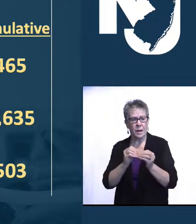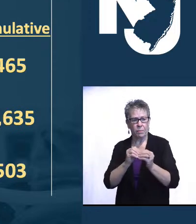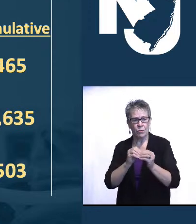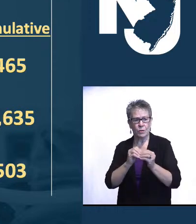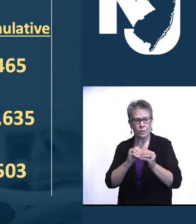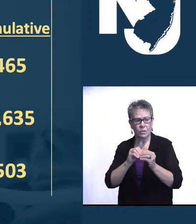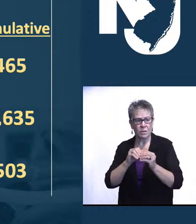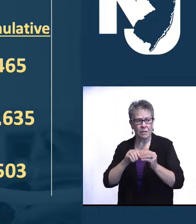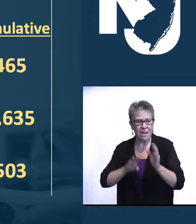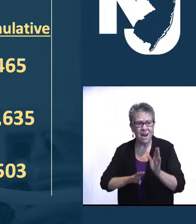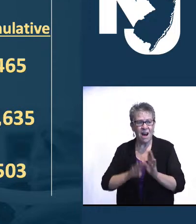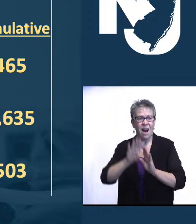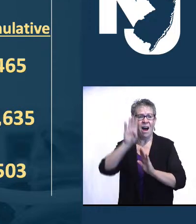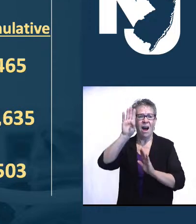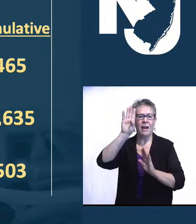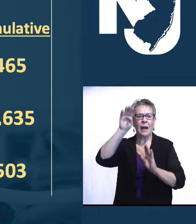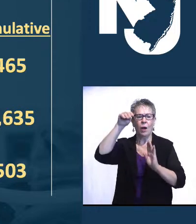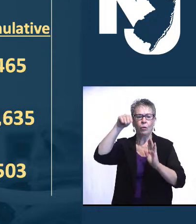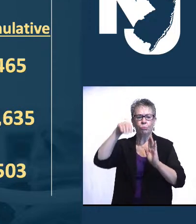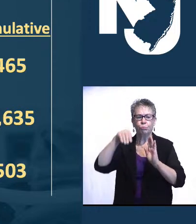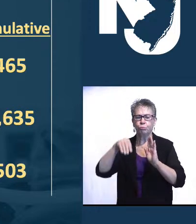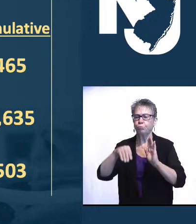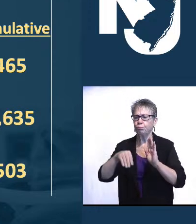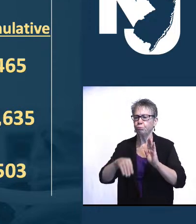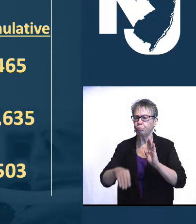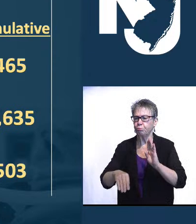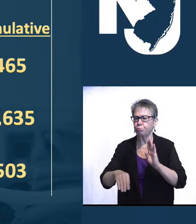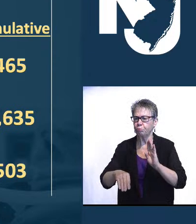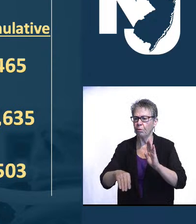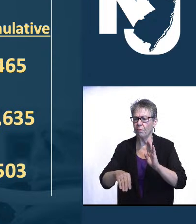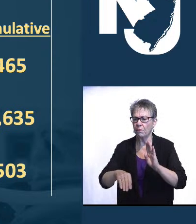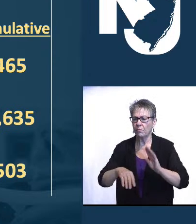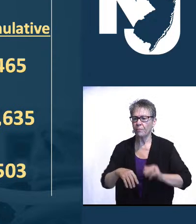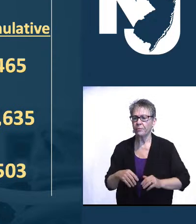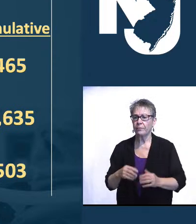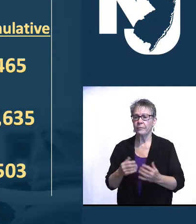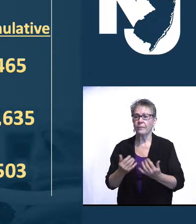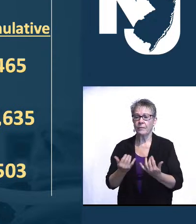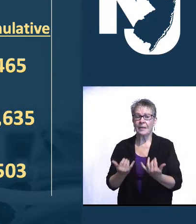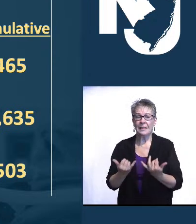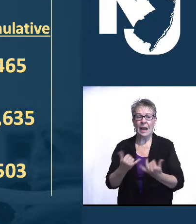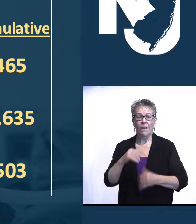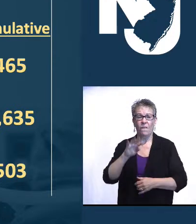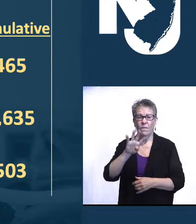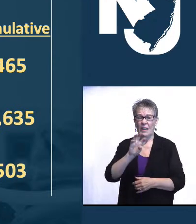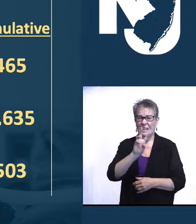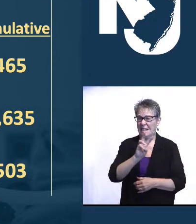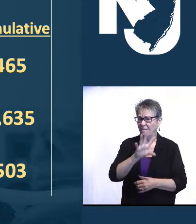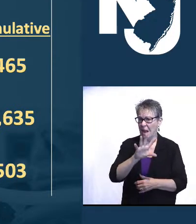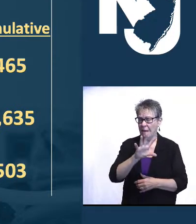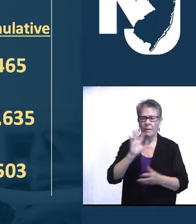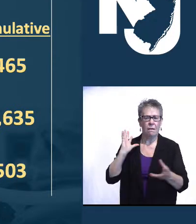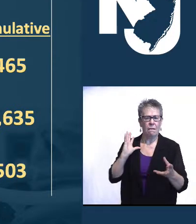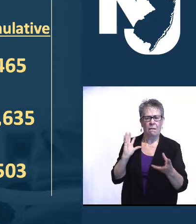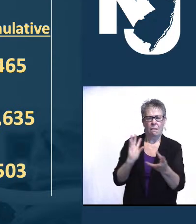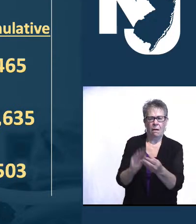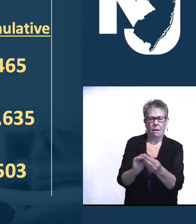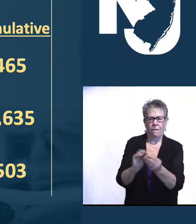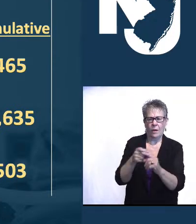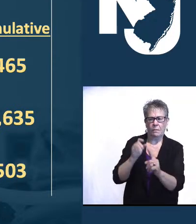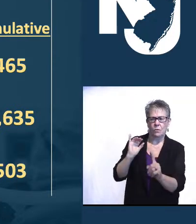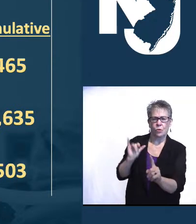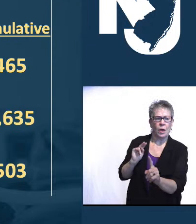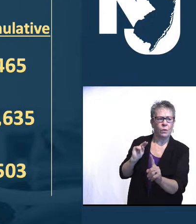465 specific outbreaks. Keep in mind, by the way, 2,635 students out of